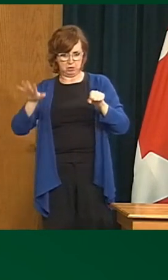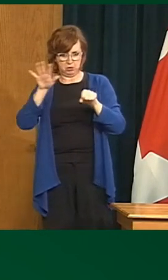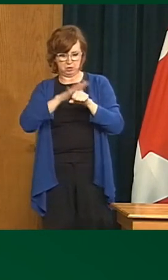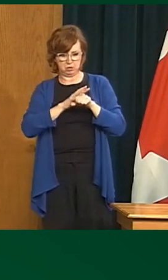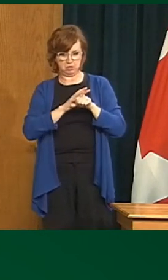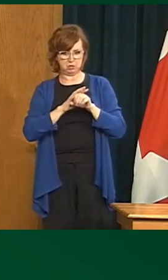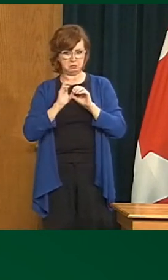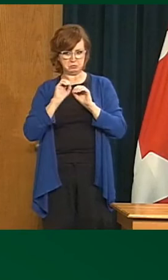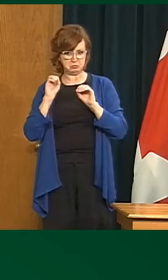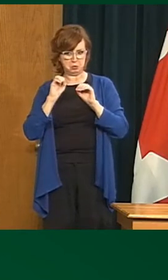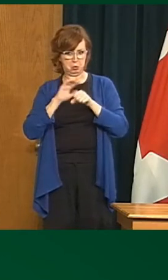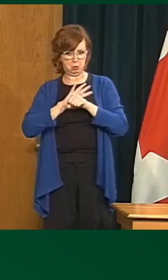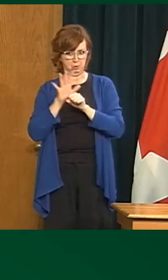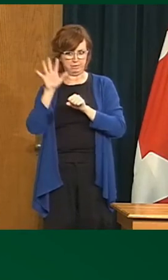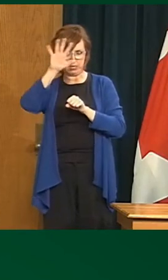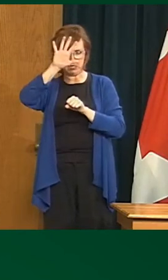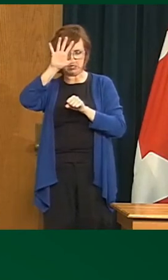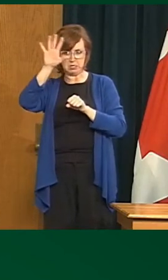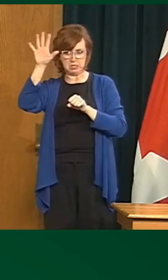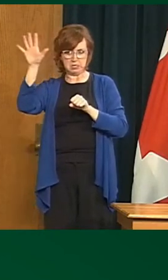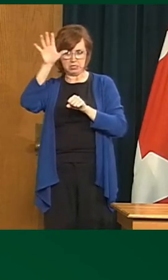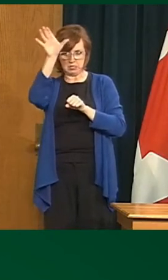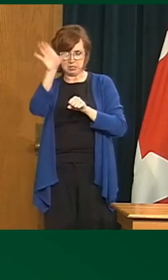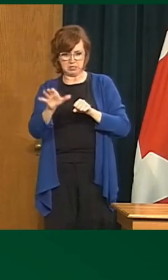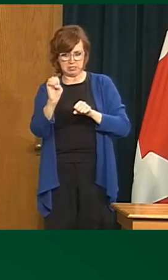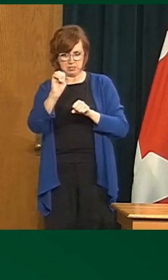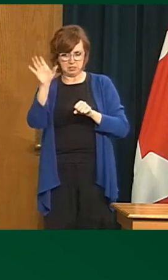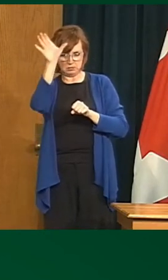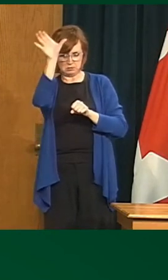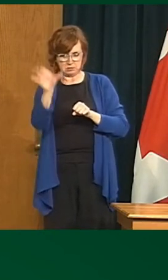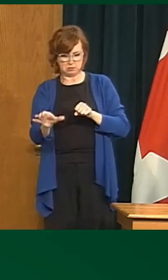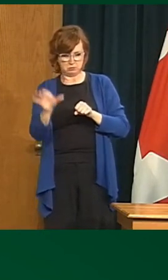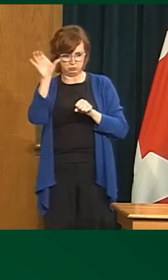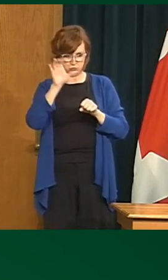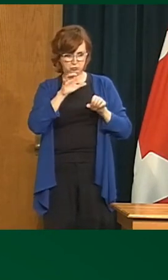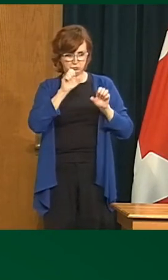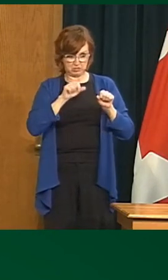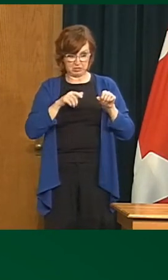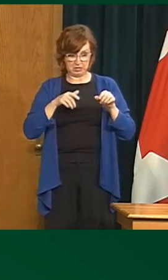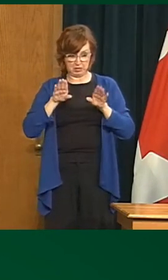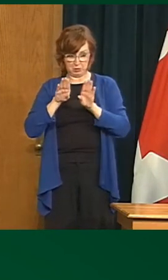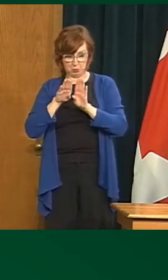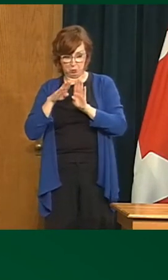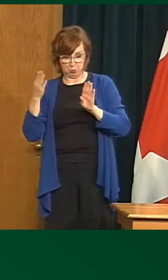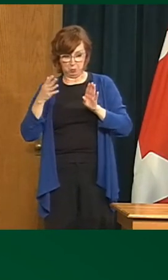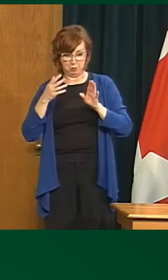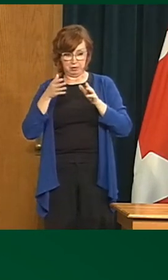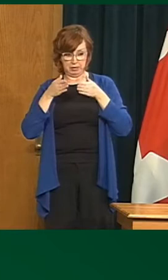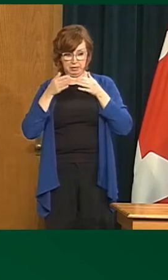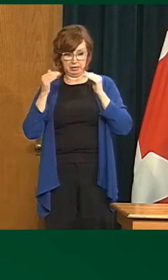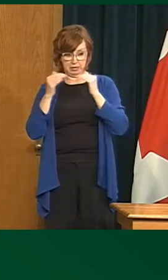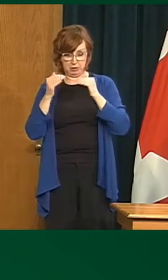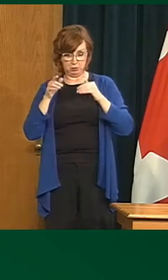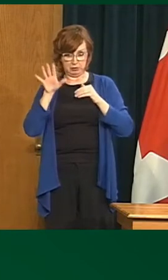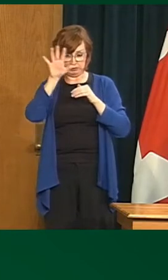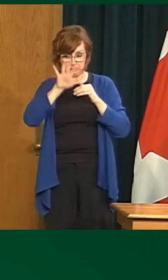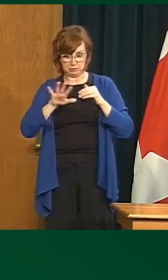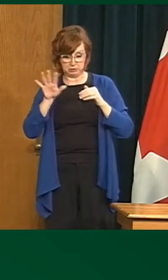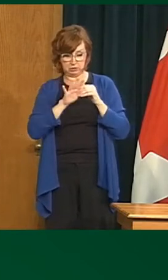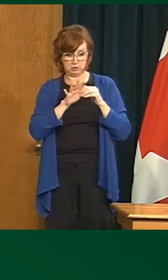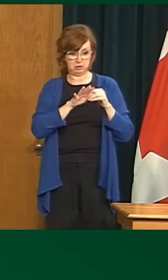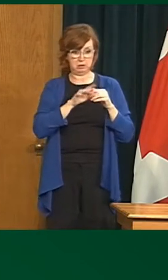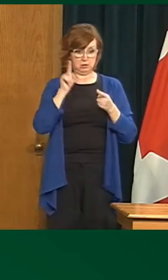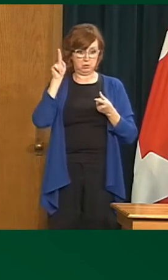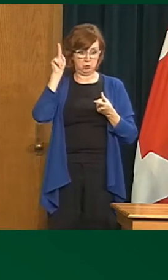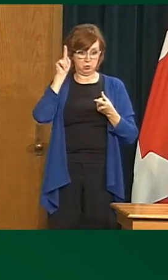are doing what they set out to do, which is to curb the spread of the COVID-19 virus and not impact